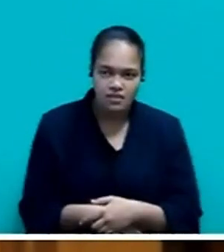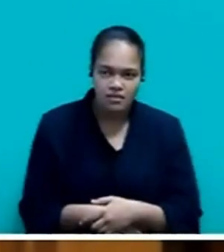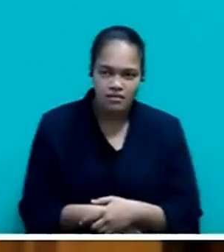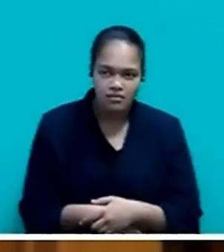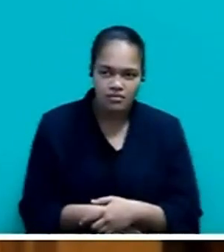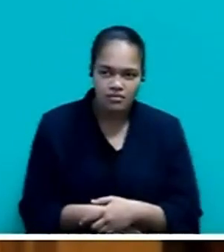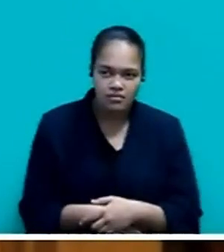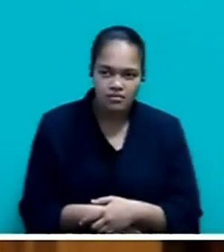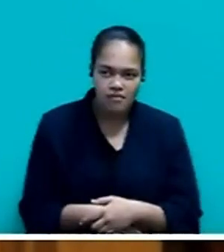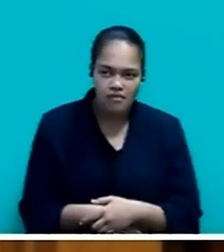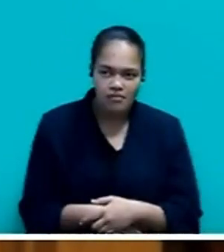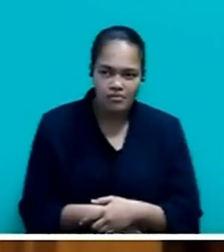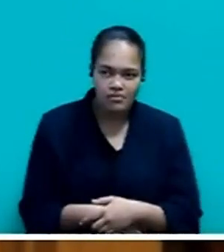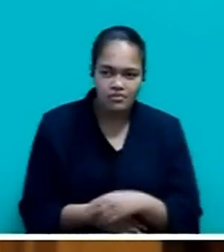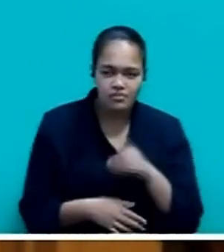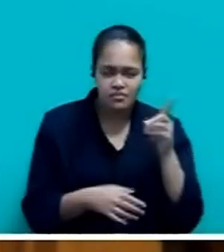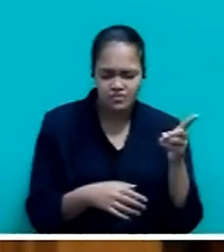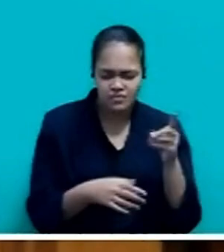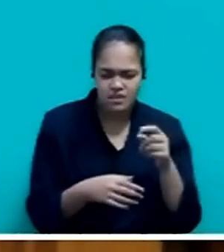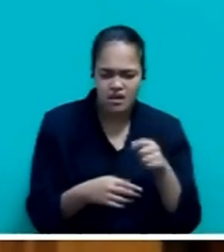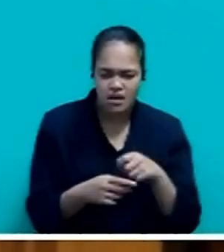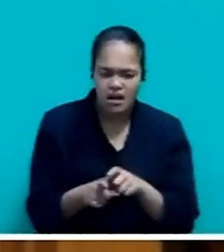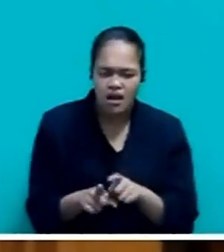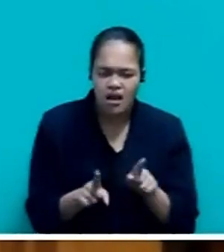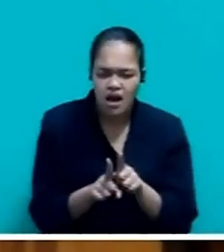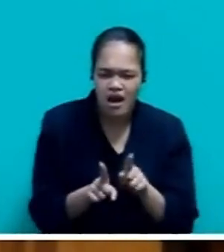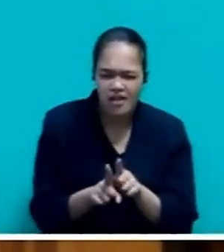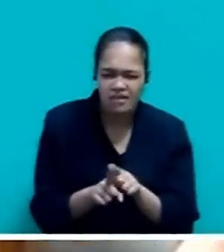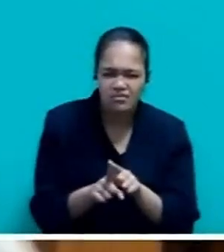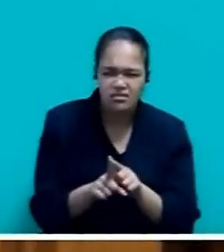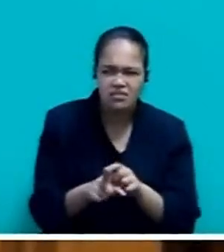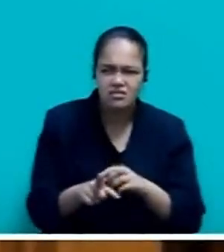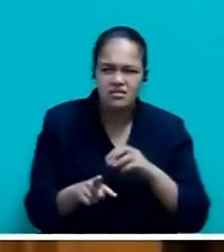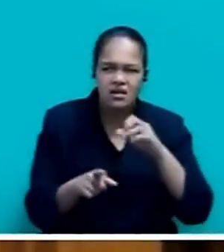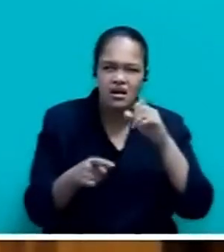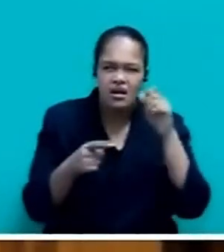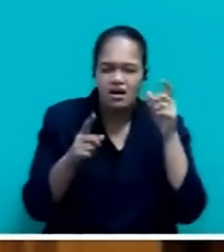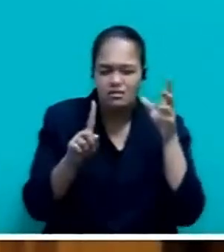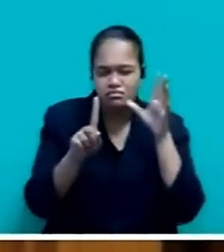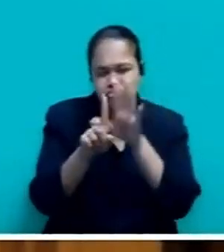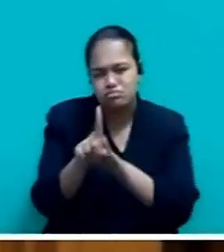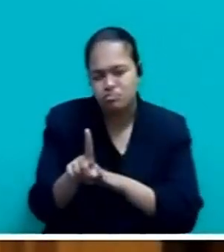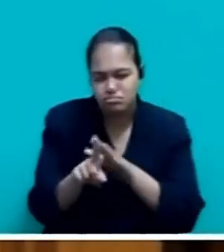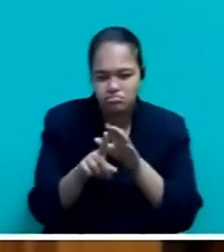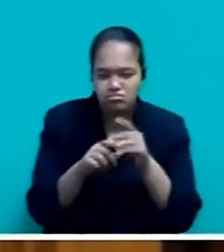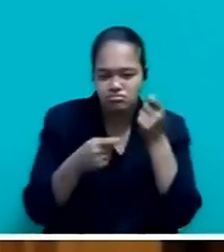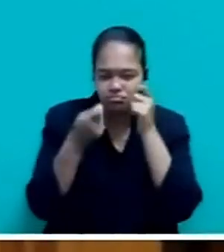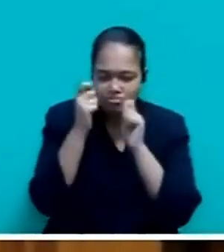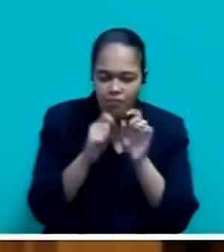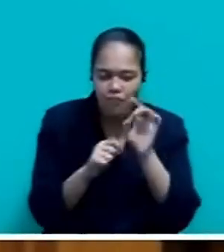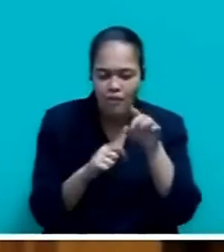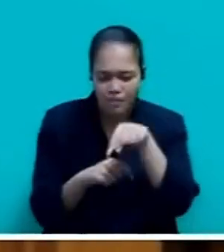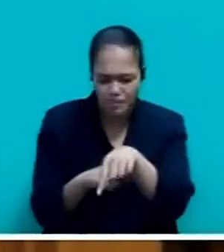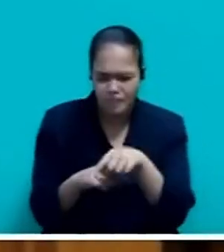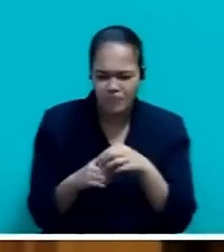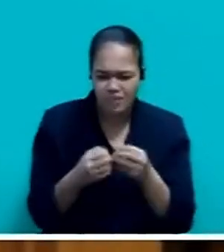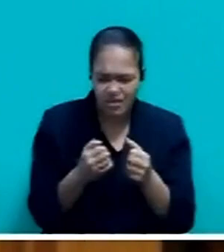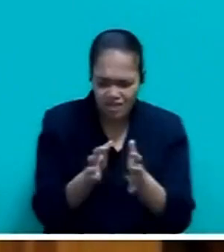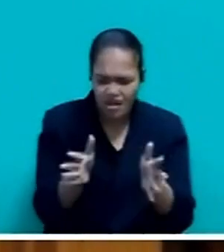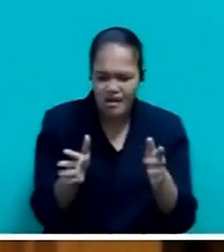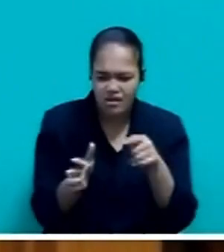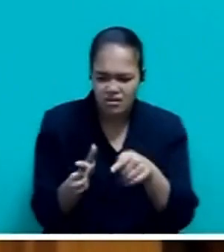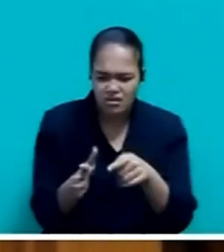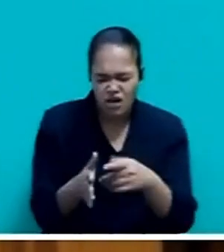in the origins of this particular law, right at the beginning, why haven't we consulted, we haven't done this. As a matter of fact, a lot